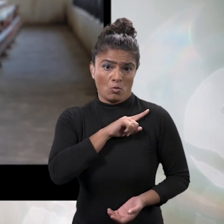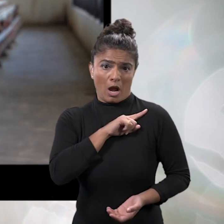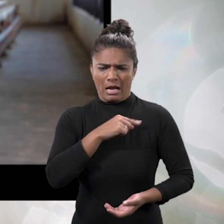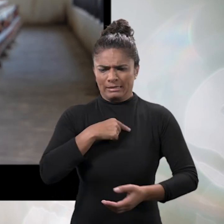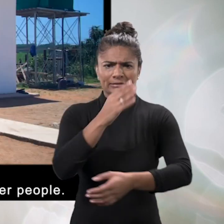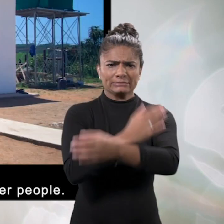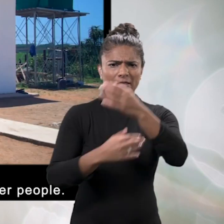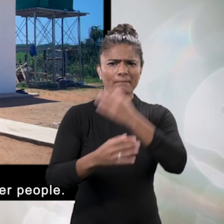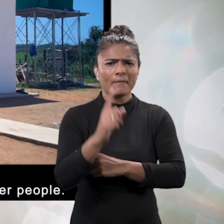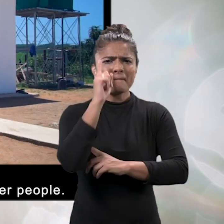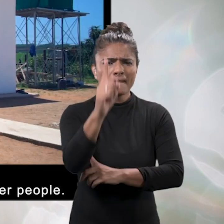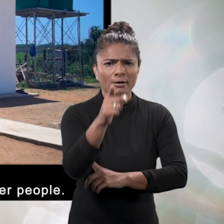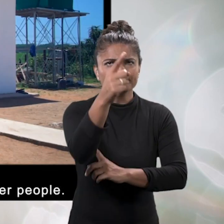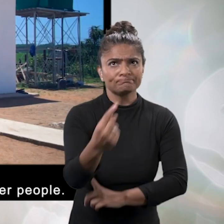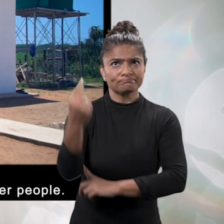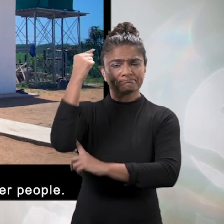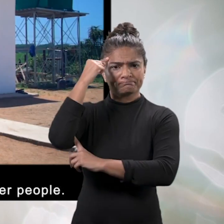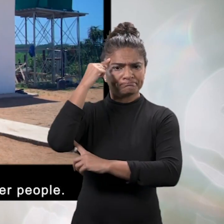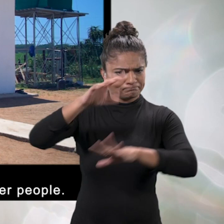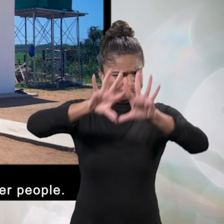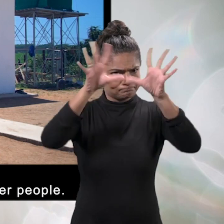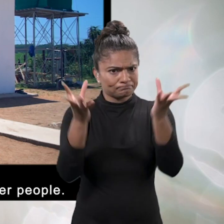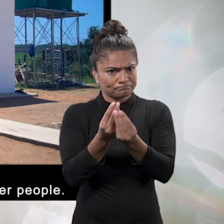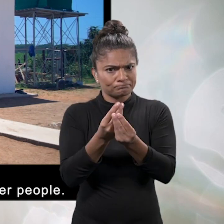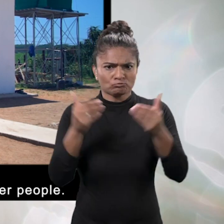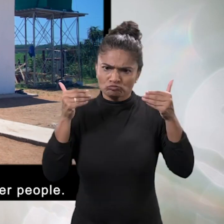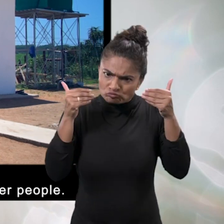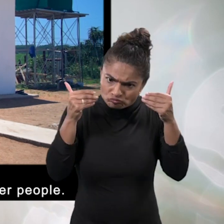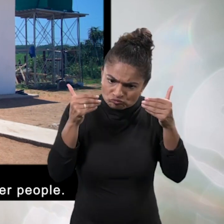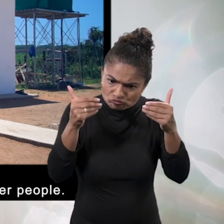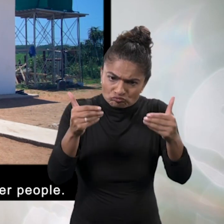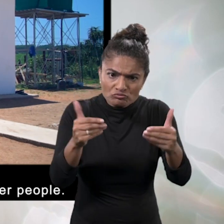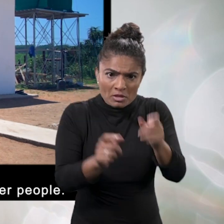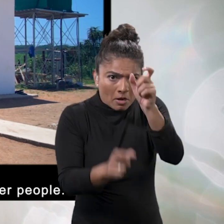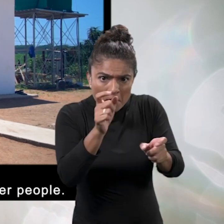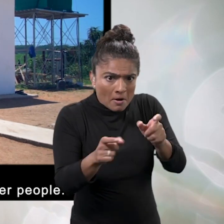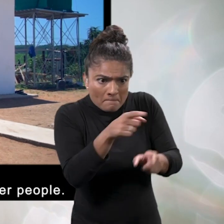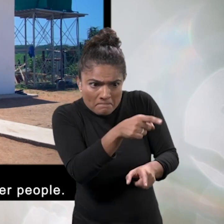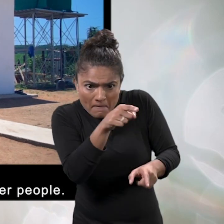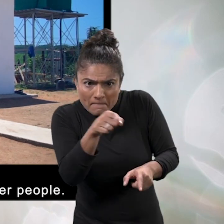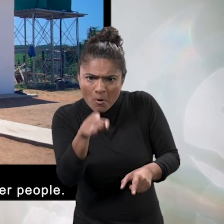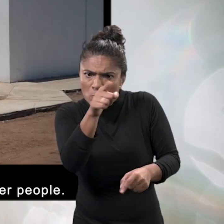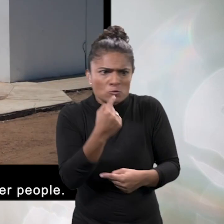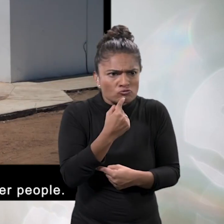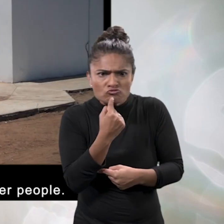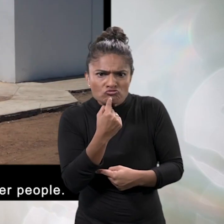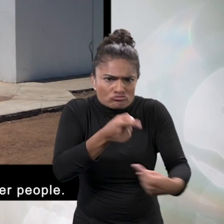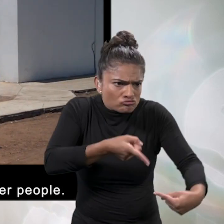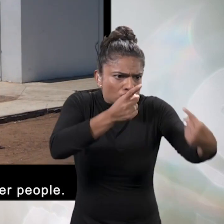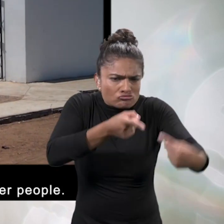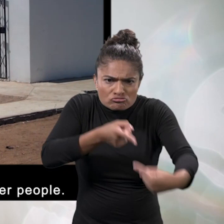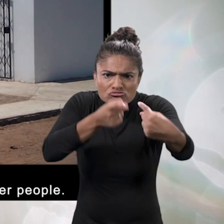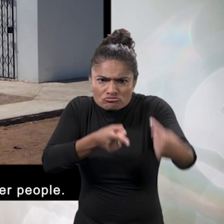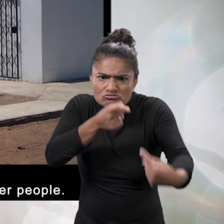but the rest kufuna ucabange uye phambili nawe ucompete nabanye abantu